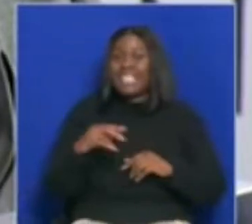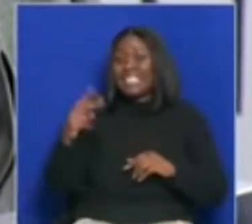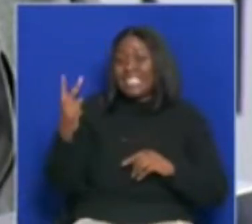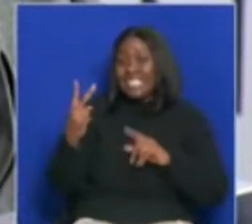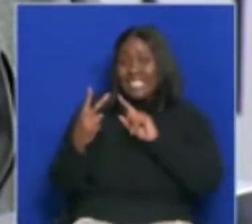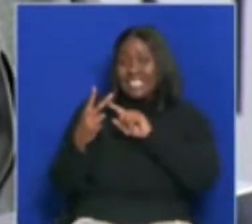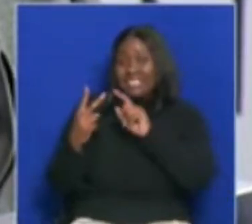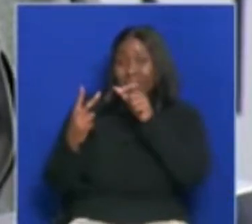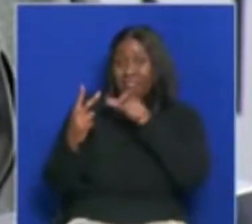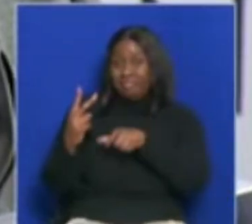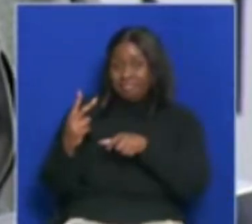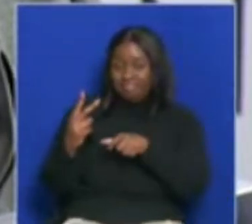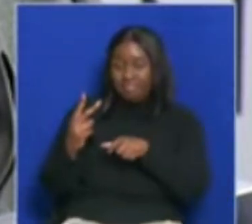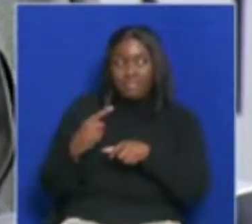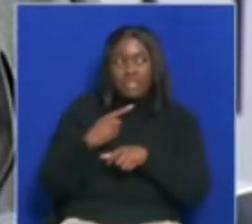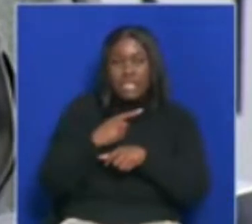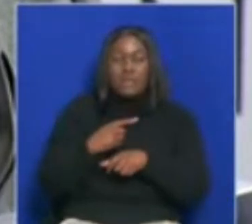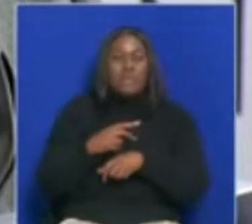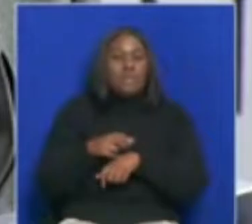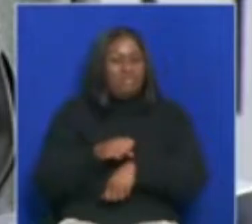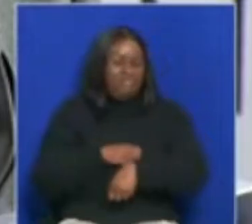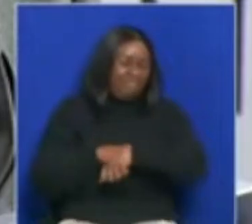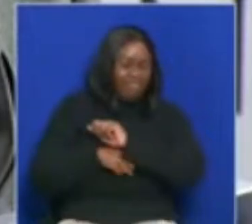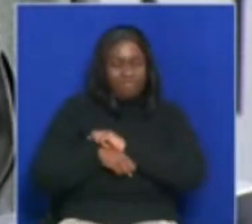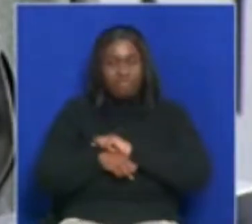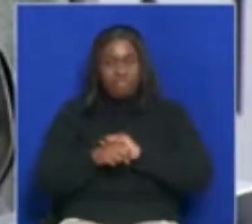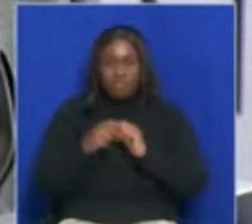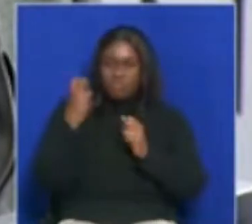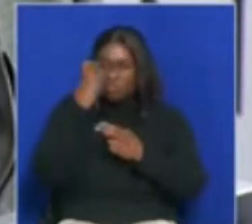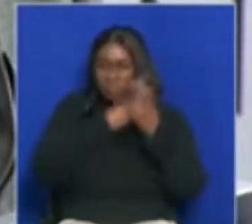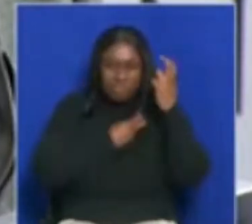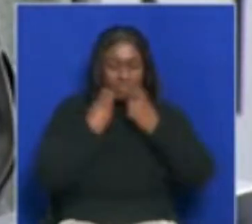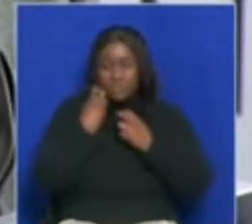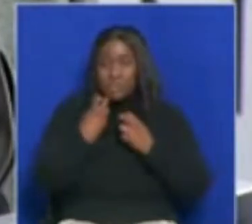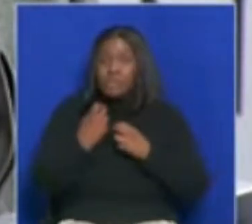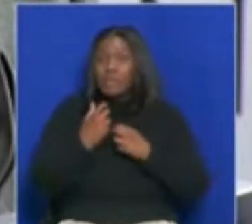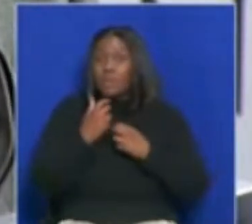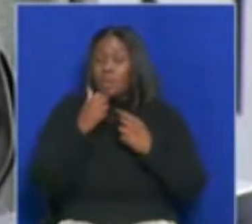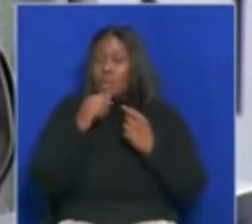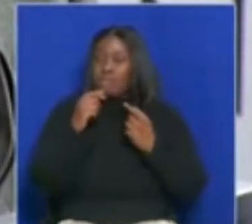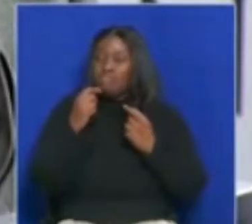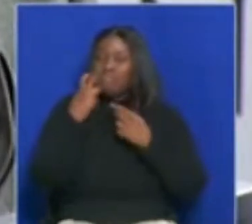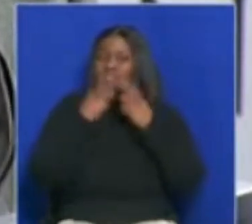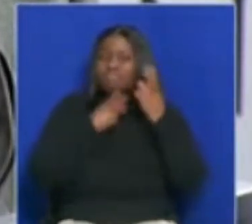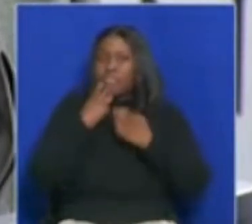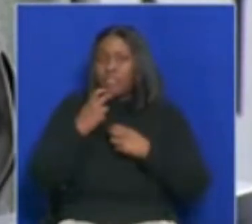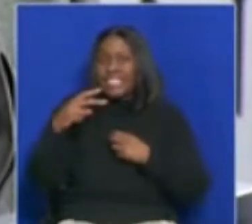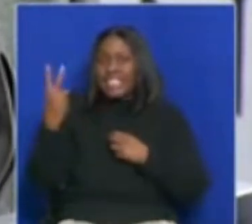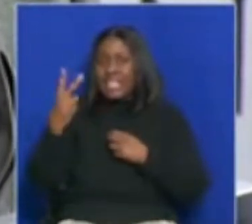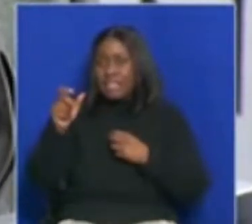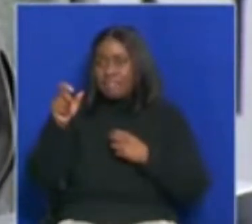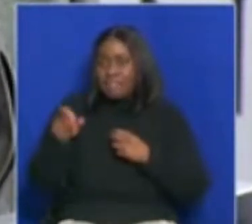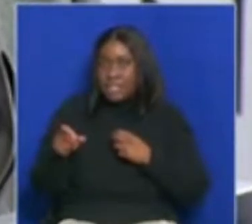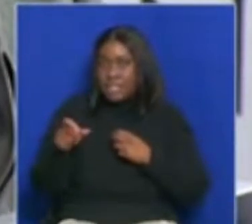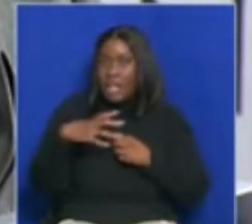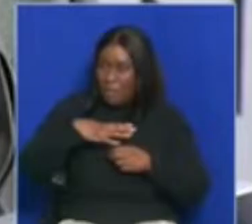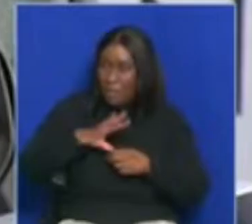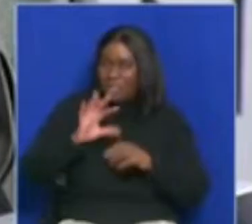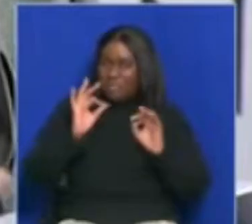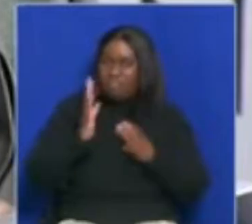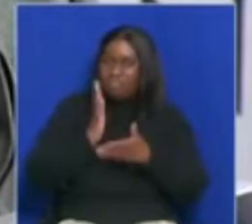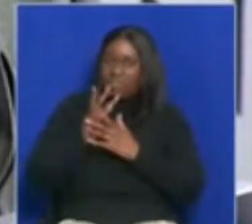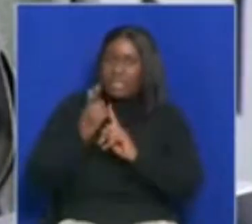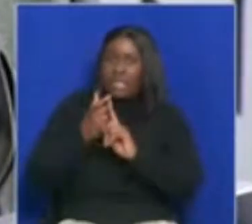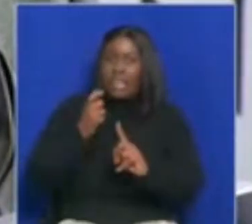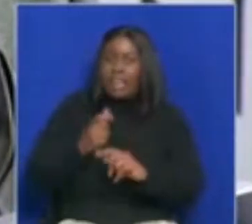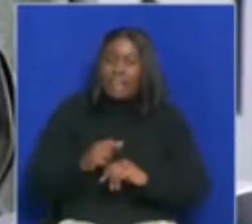And when they went for the second suspect, you could see that they deliberately wanted to kill him, not realizing